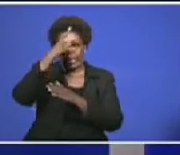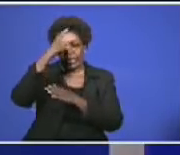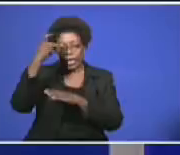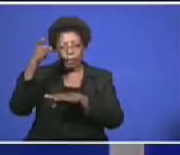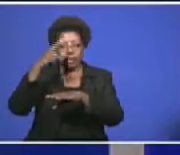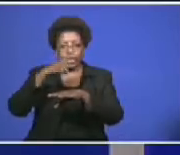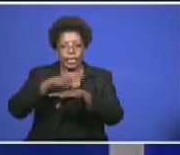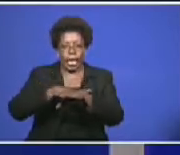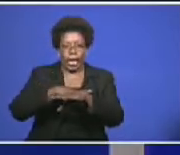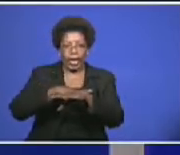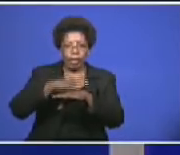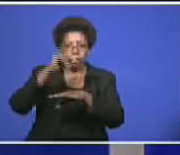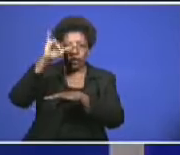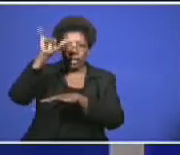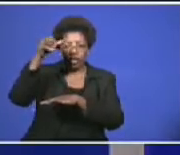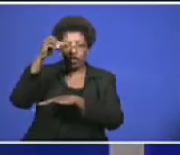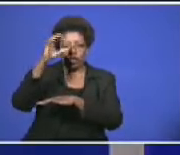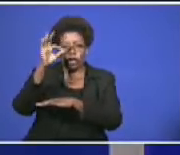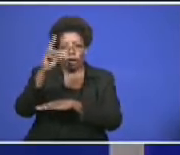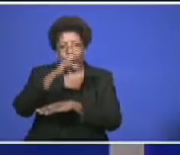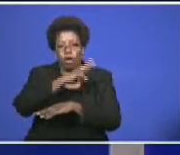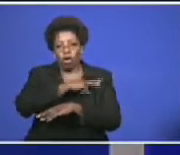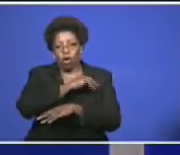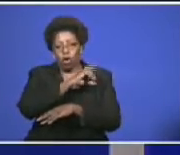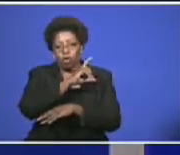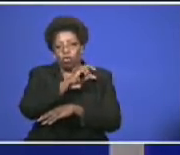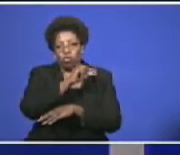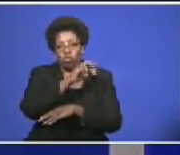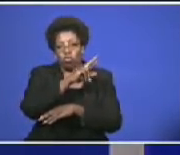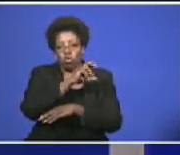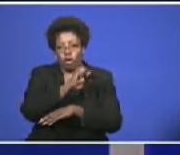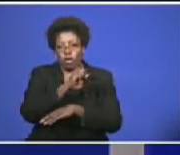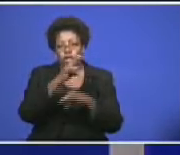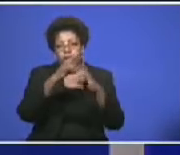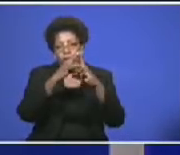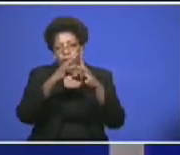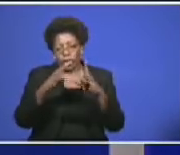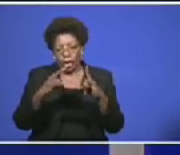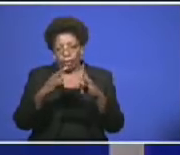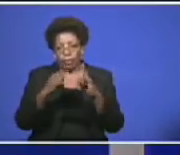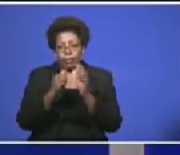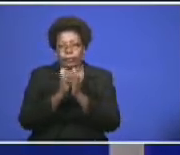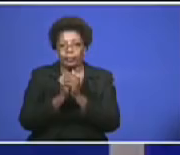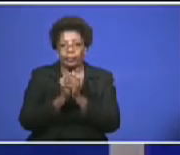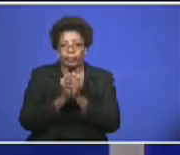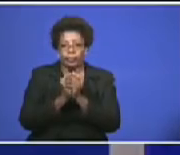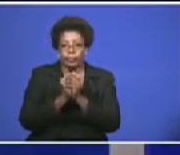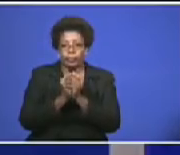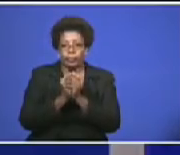summertime and the Jeff Rogers basketball camp is back. For more on that, here's Charles Fisher.